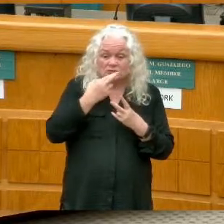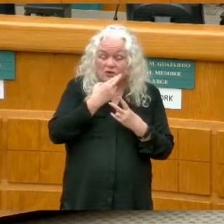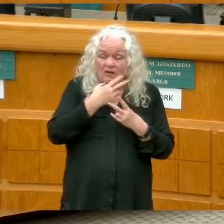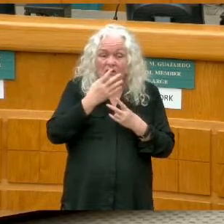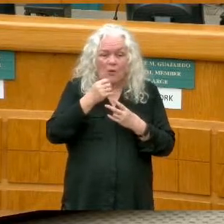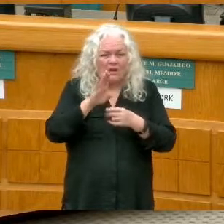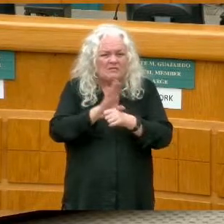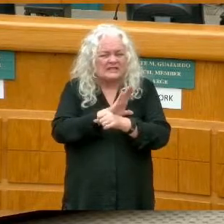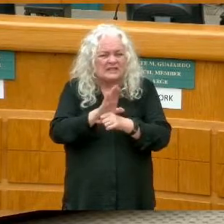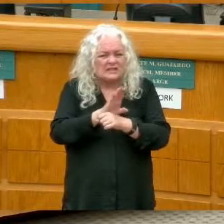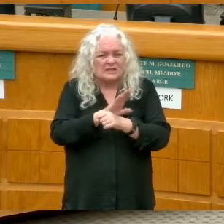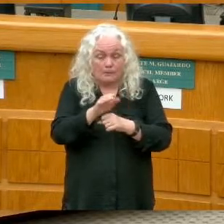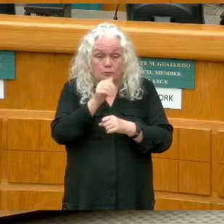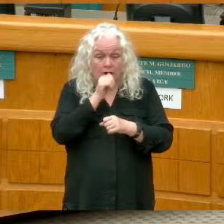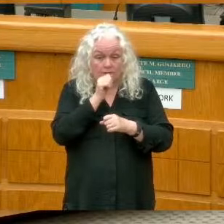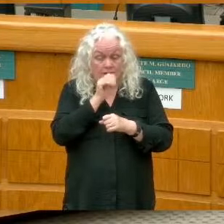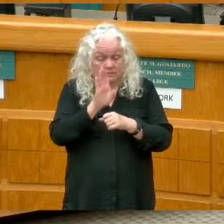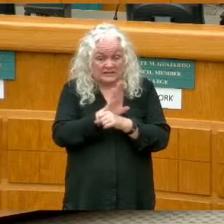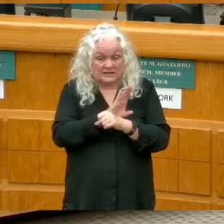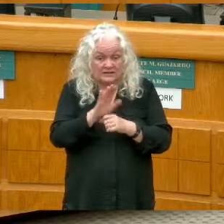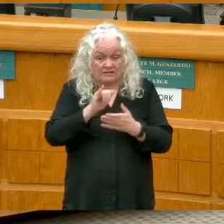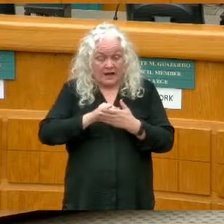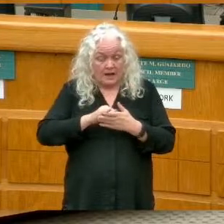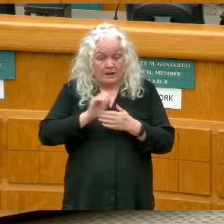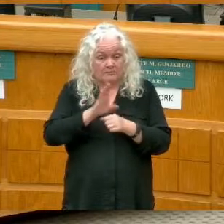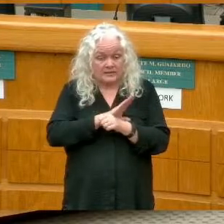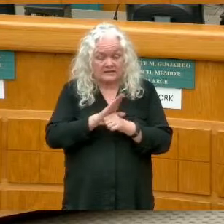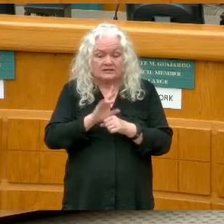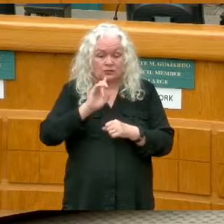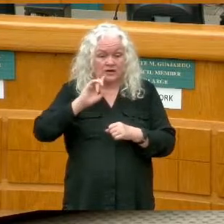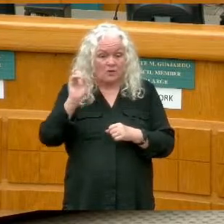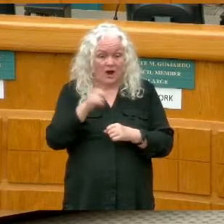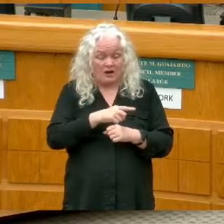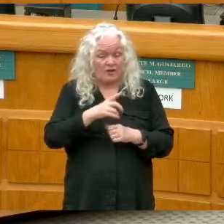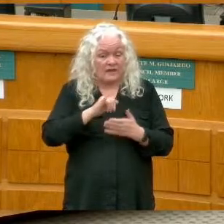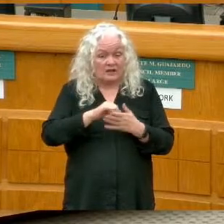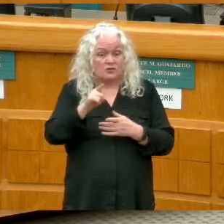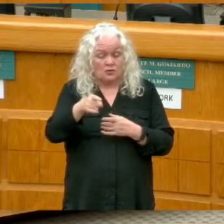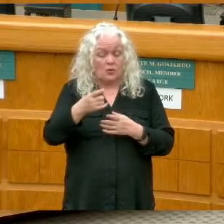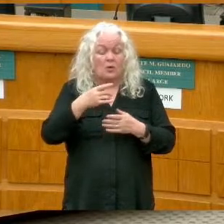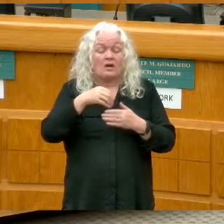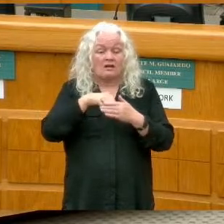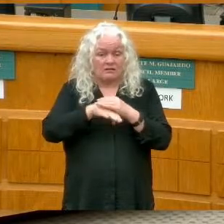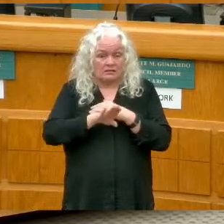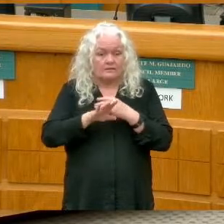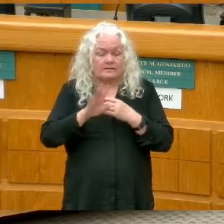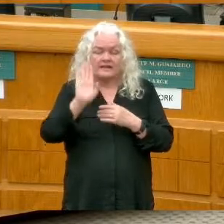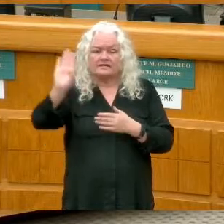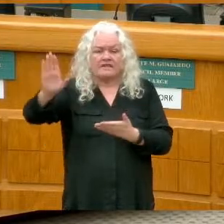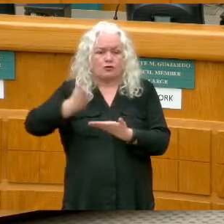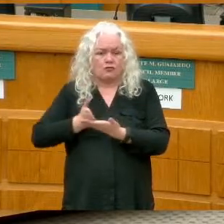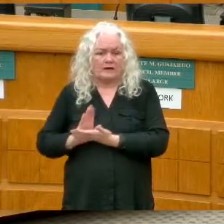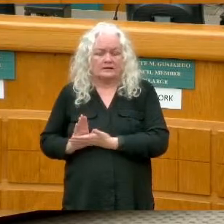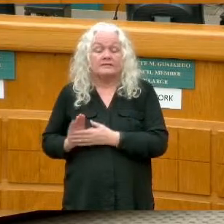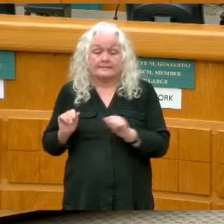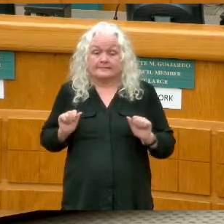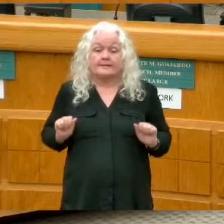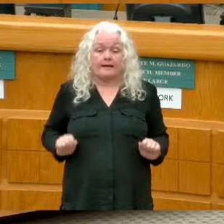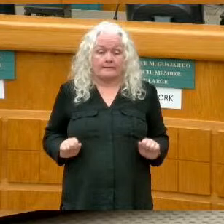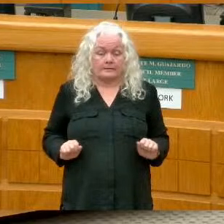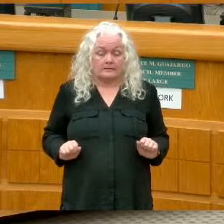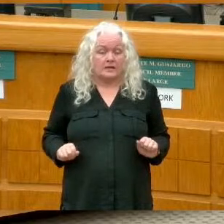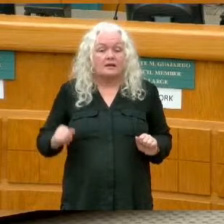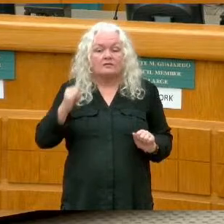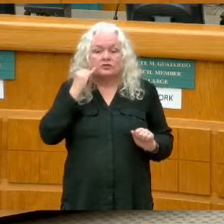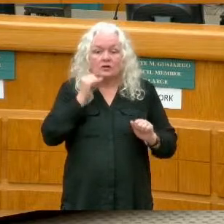commercial, private business, if that business mandates that you wear a face mask in order to enter, that's their right to do so. And if you